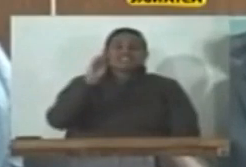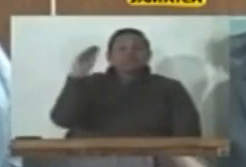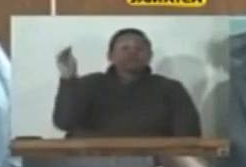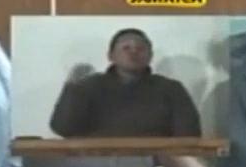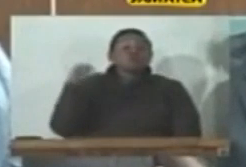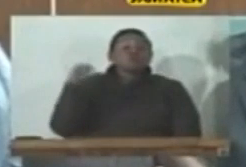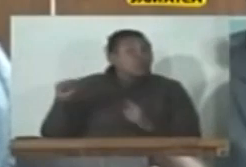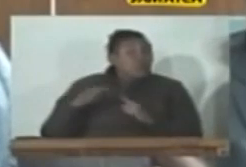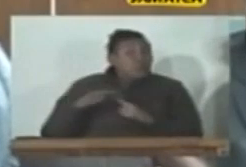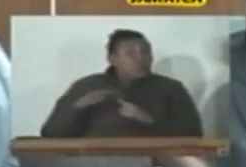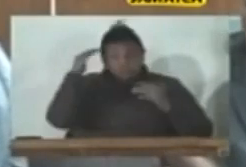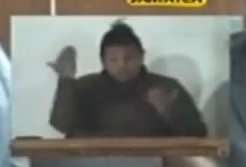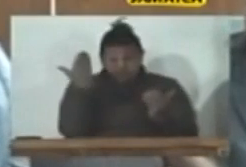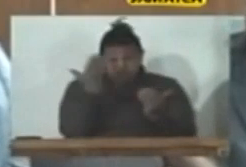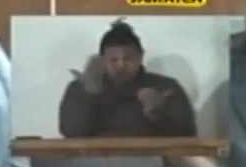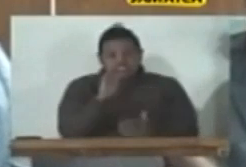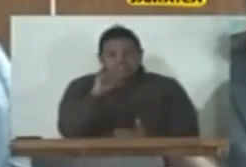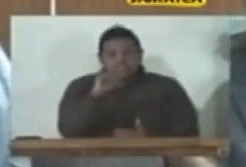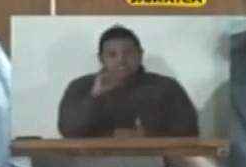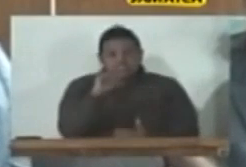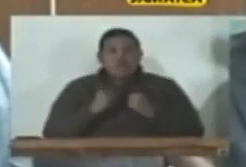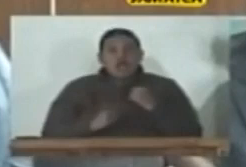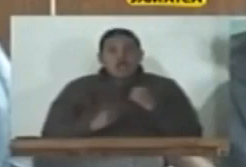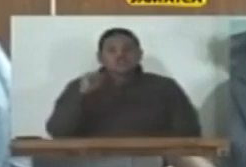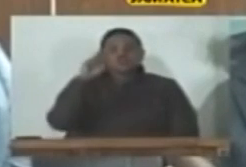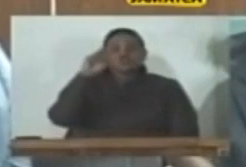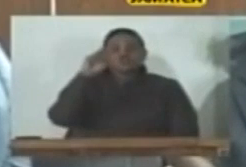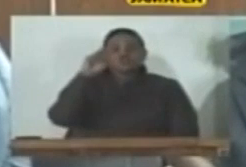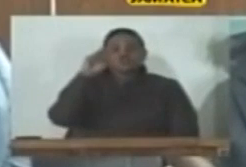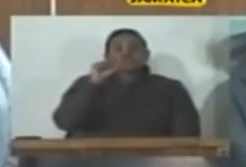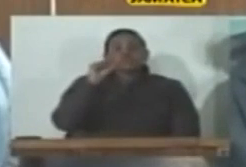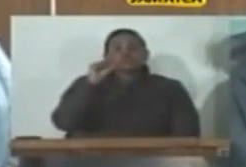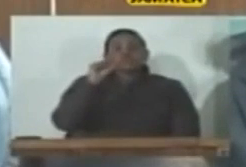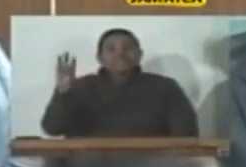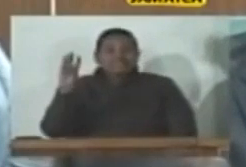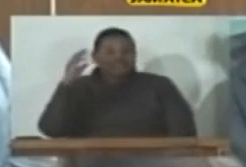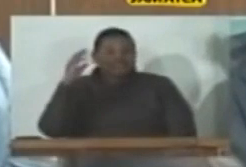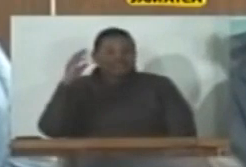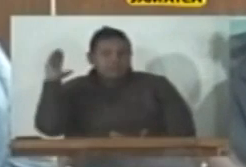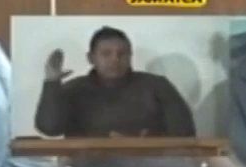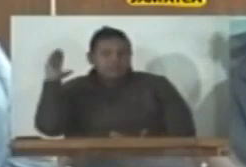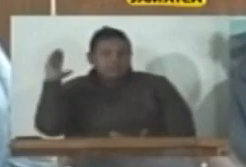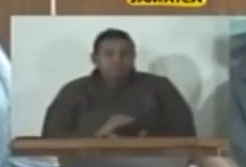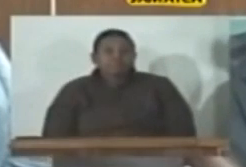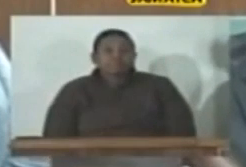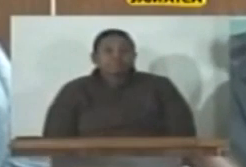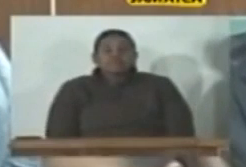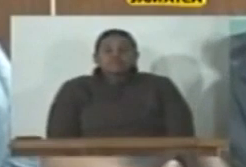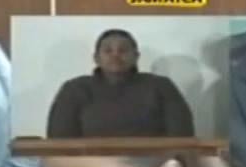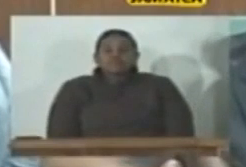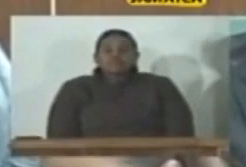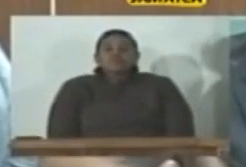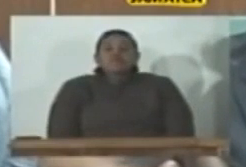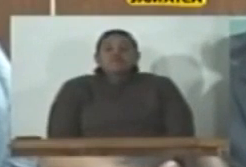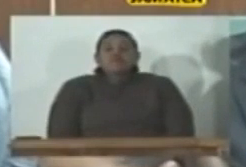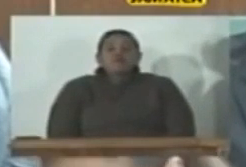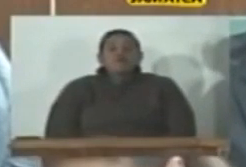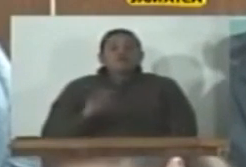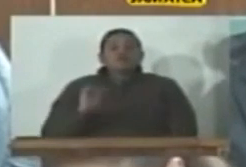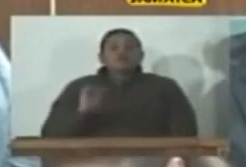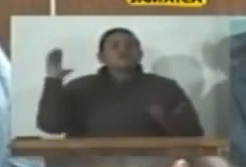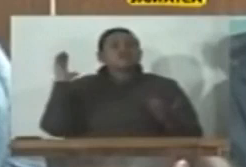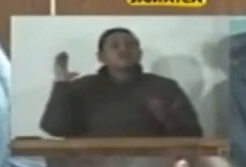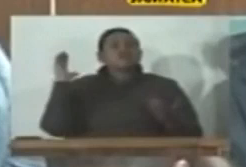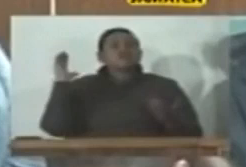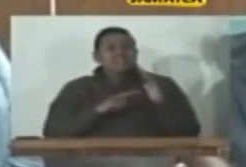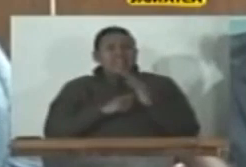2026. This reduction of debt, Mr. Speaker, has created greater fiscal space. And what does this mean? Fiscal